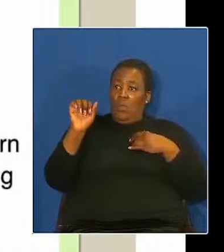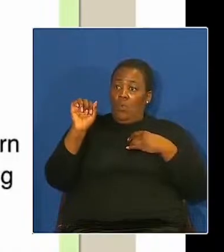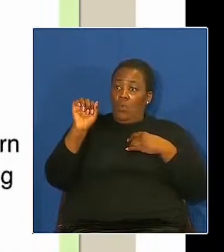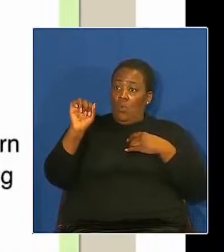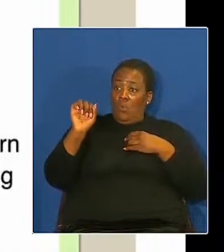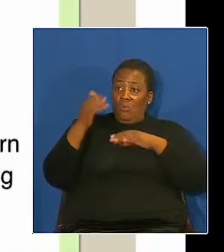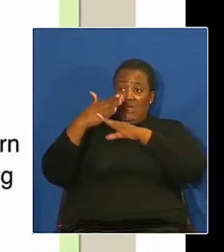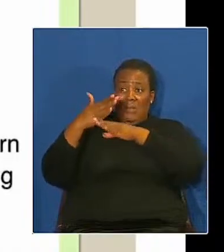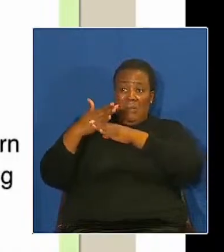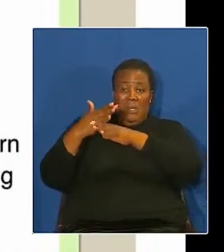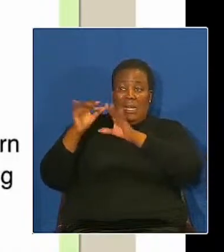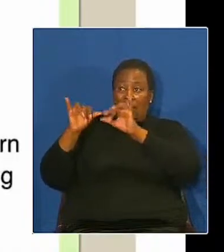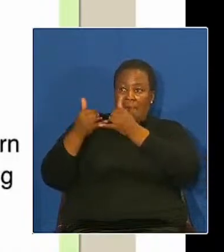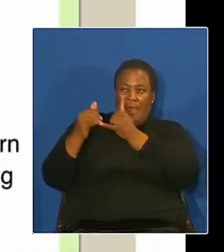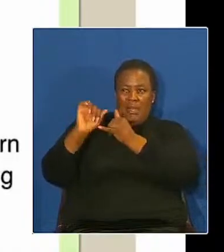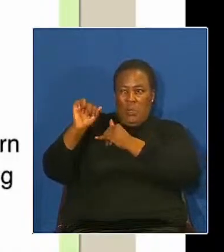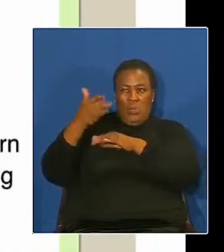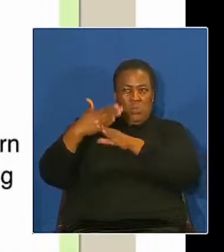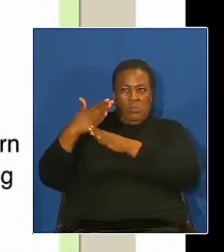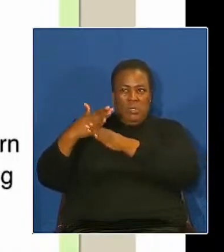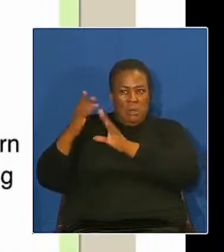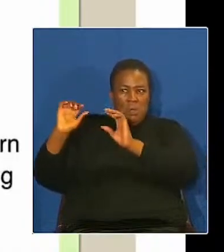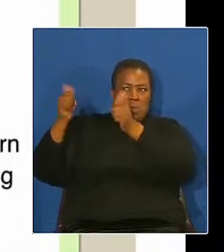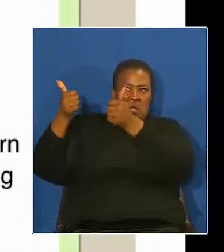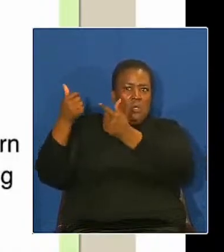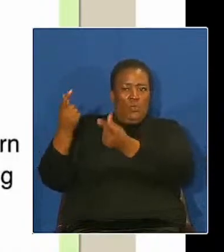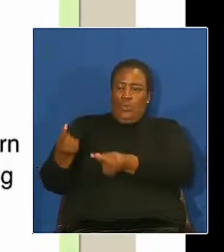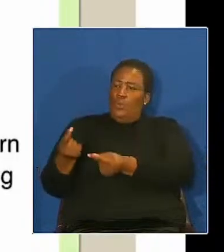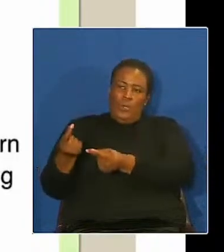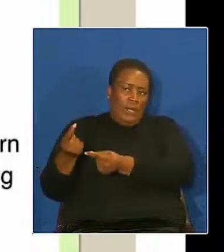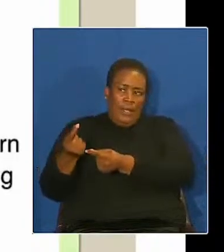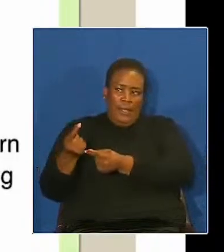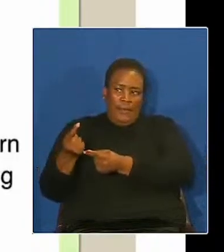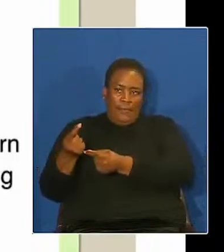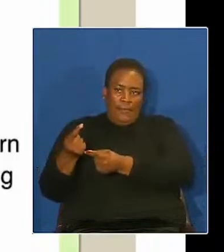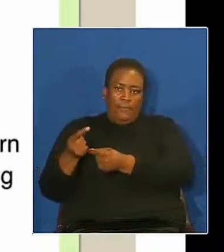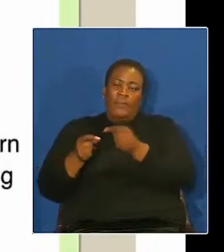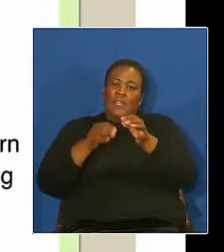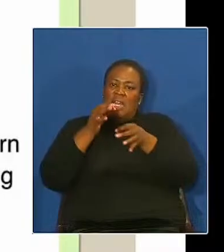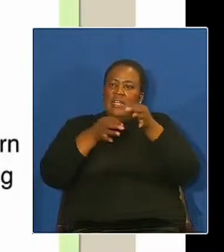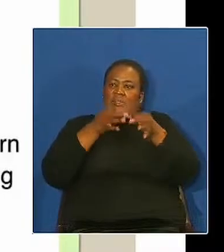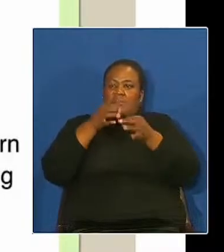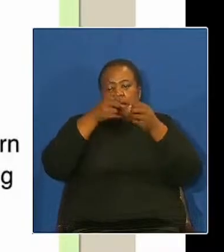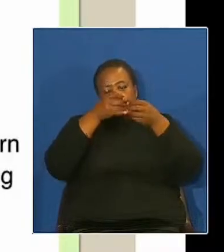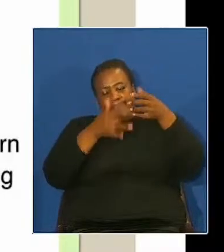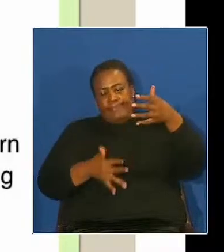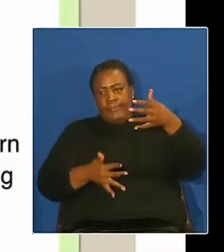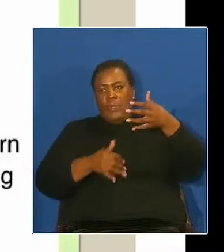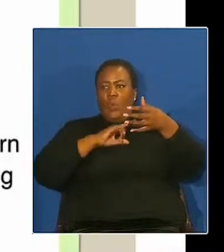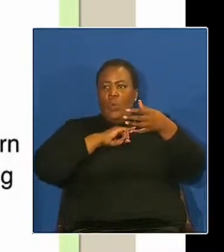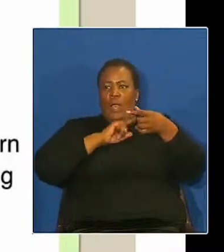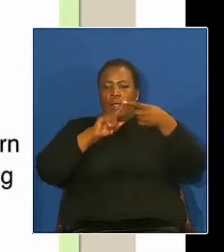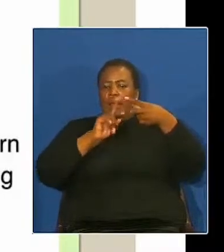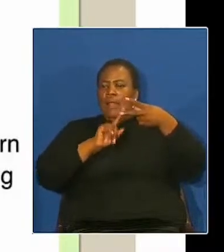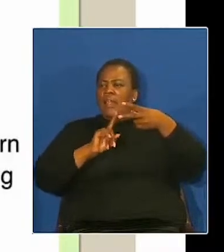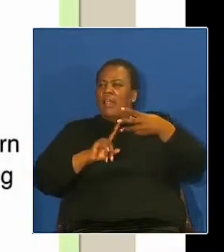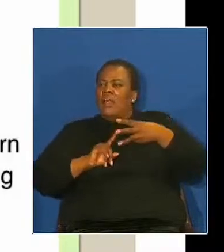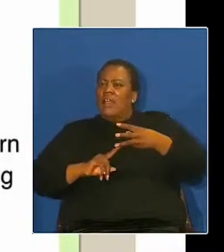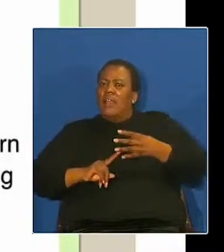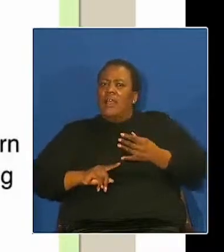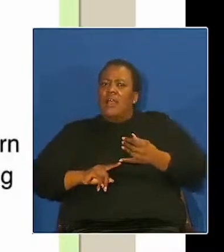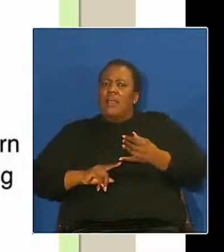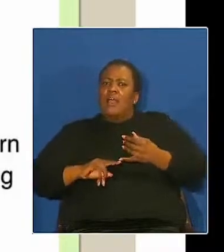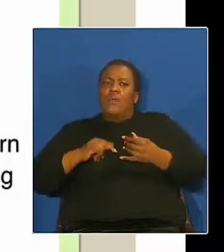the subject matter as reflected above. And then it carries on then mentioning as to